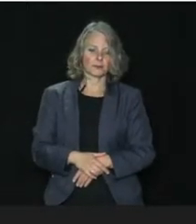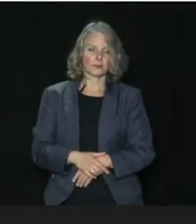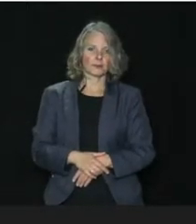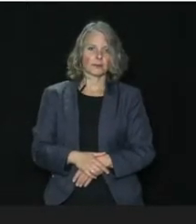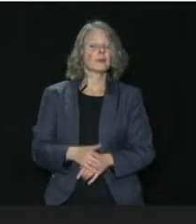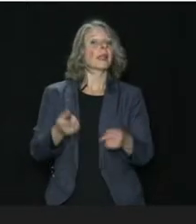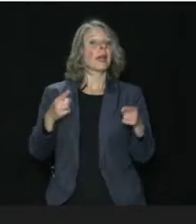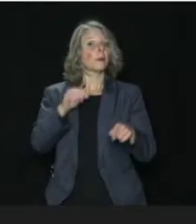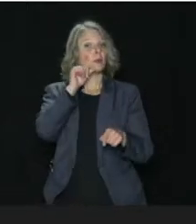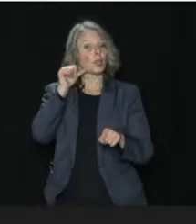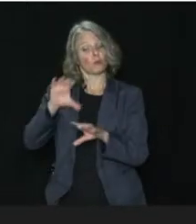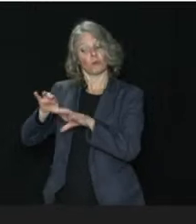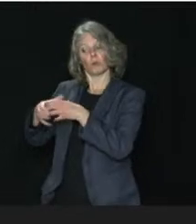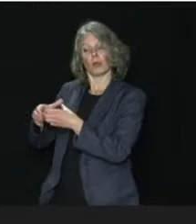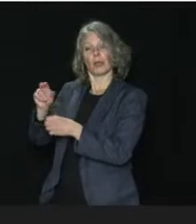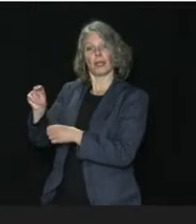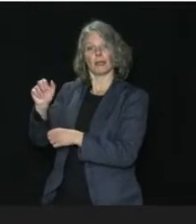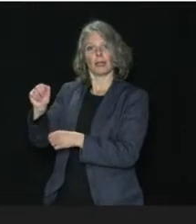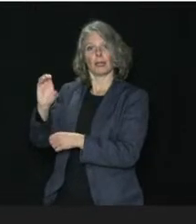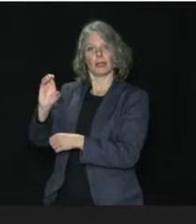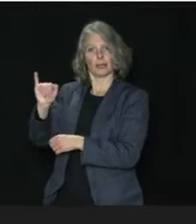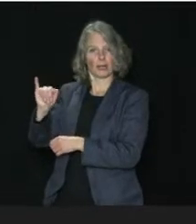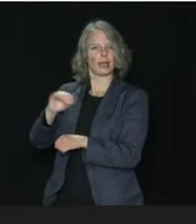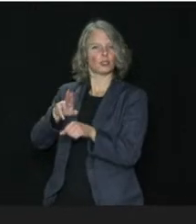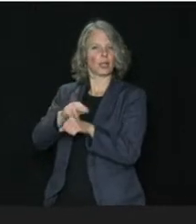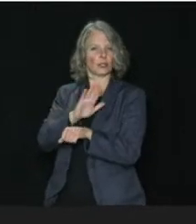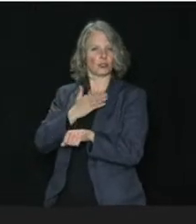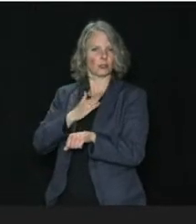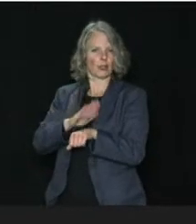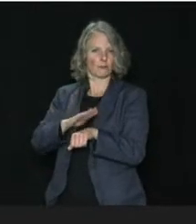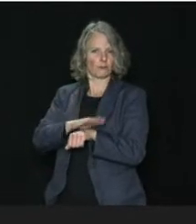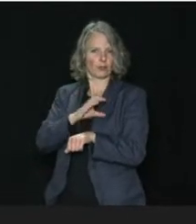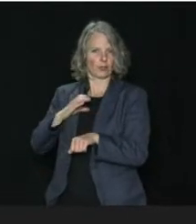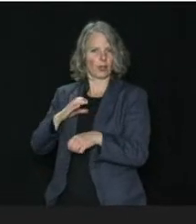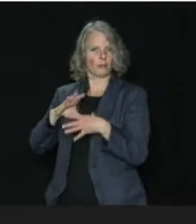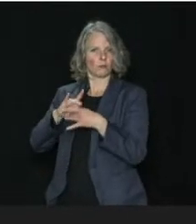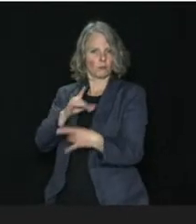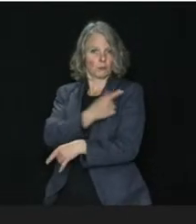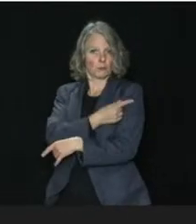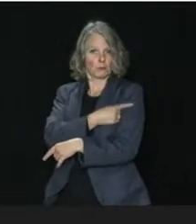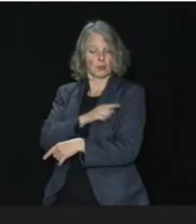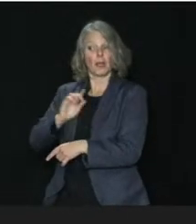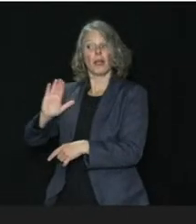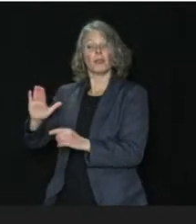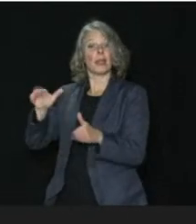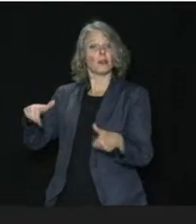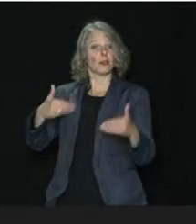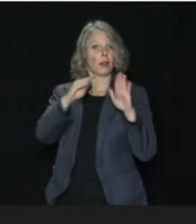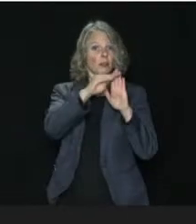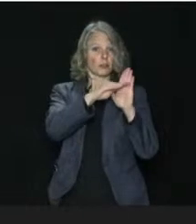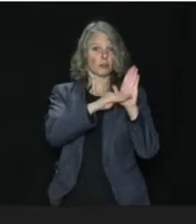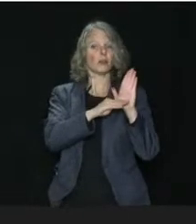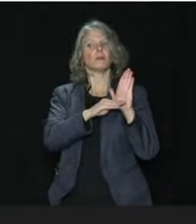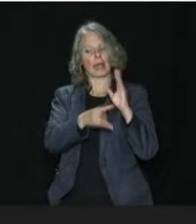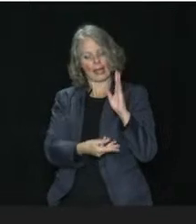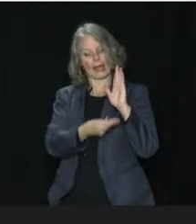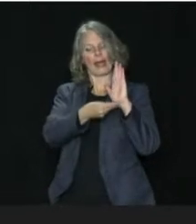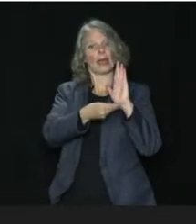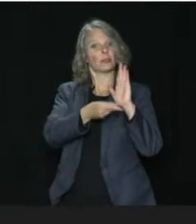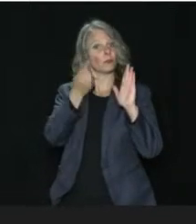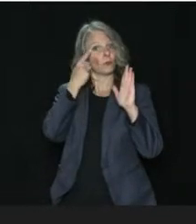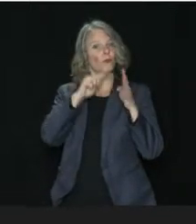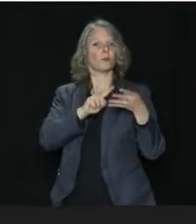Yesterday, the National Advisory Committee on Immunization, or NACI, updated its recommendations on the use of